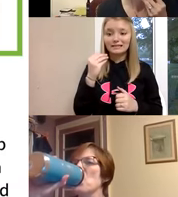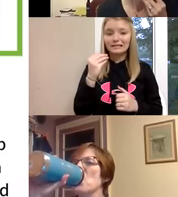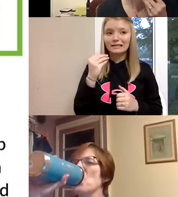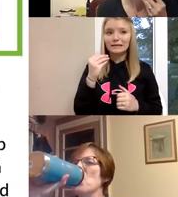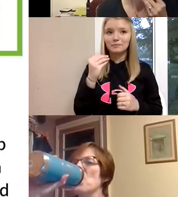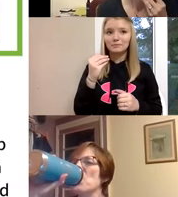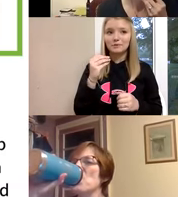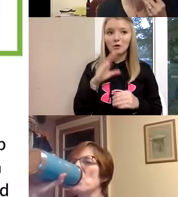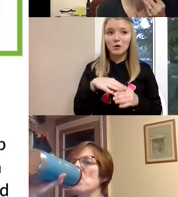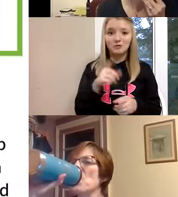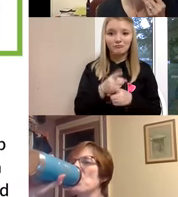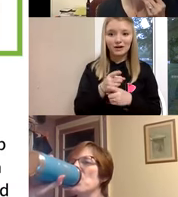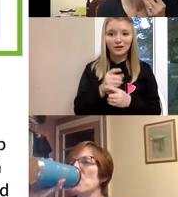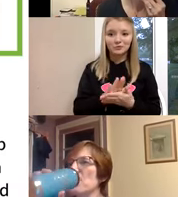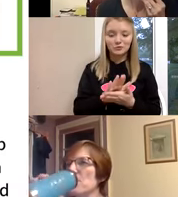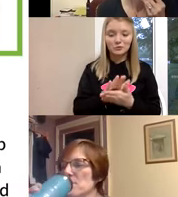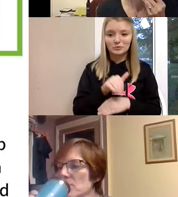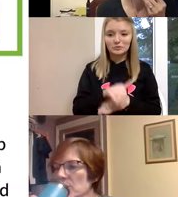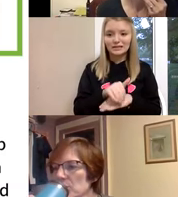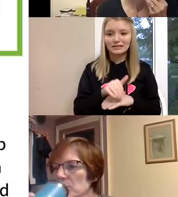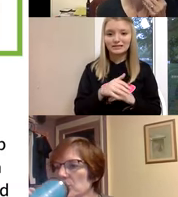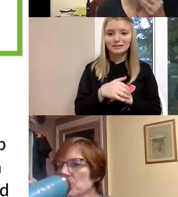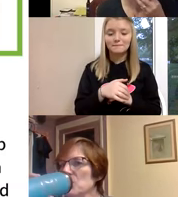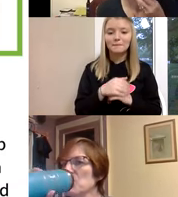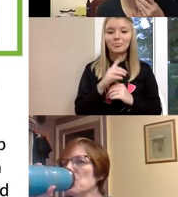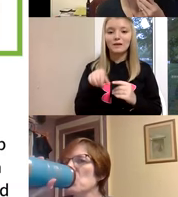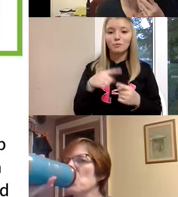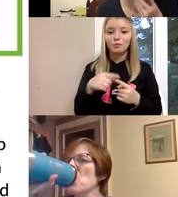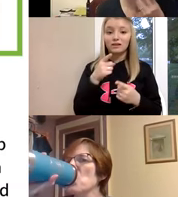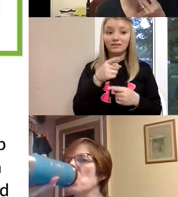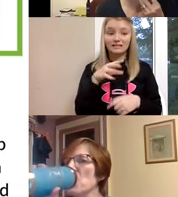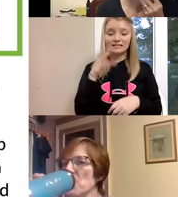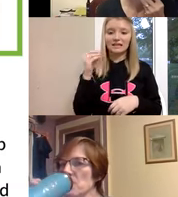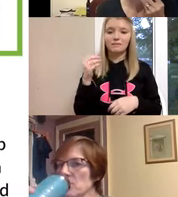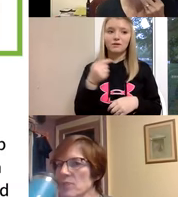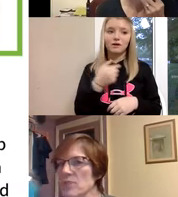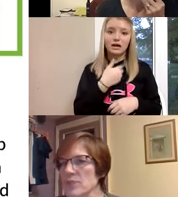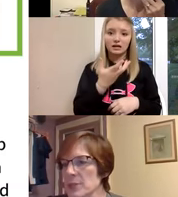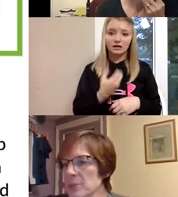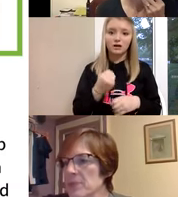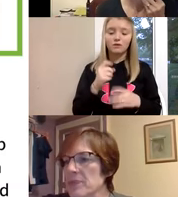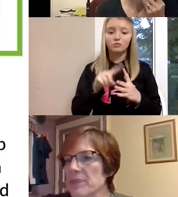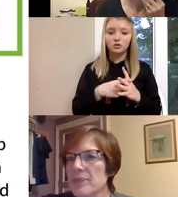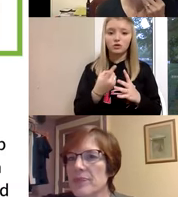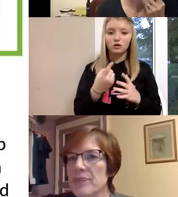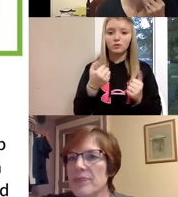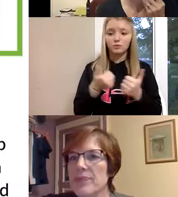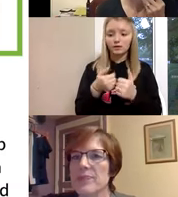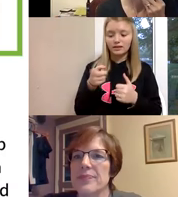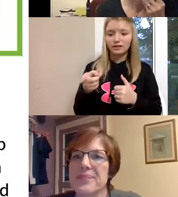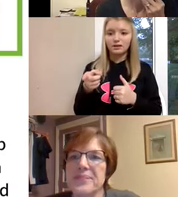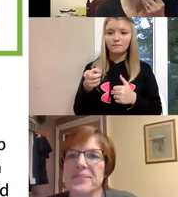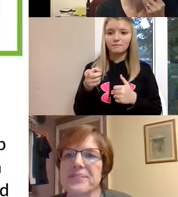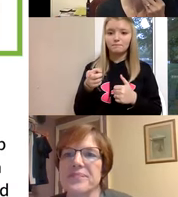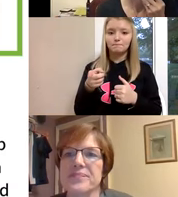night. And when this came out, I got it and we started it on him, or him on